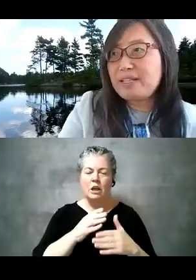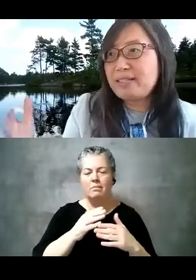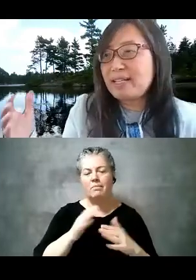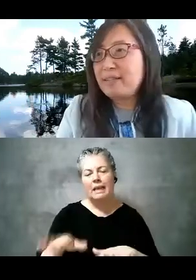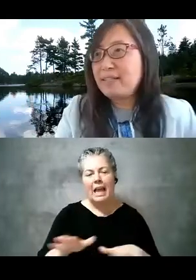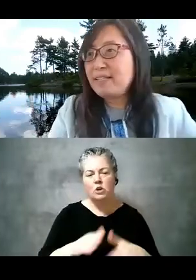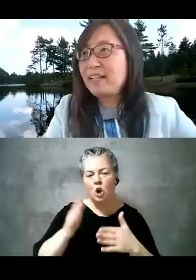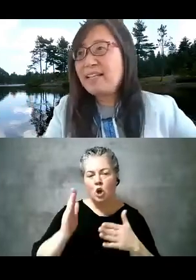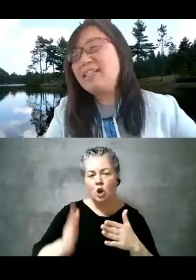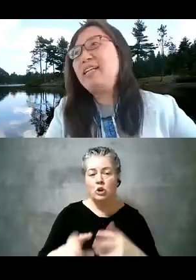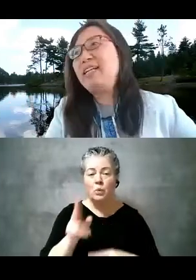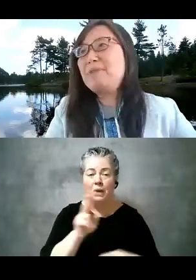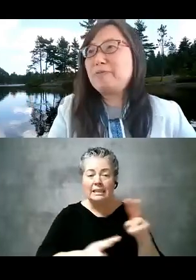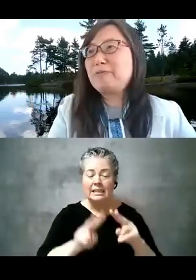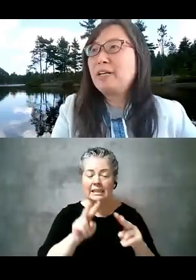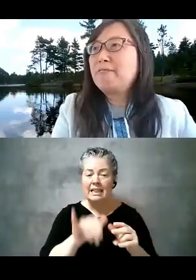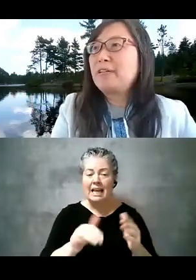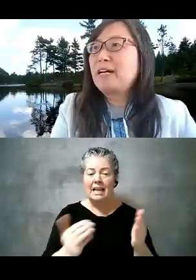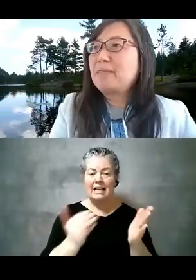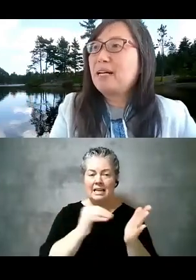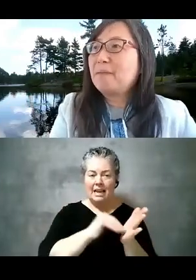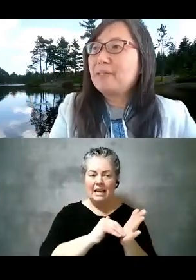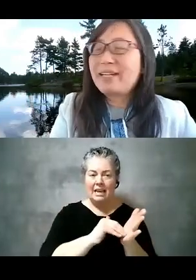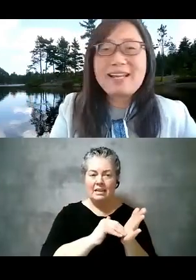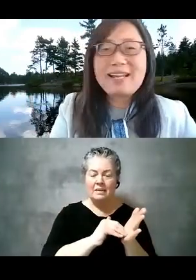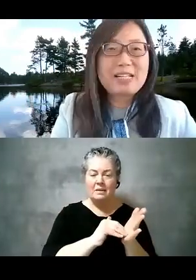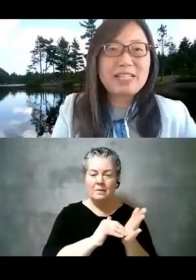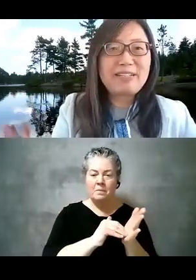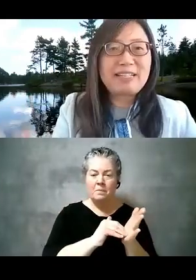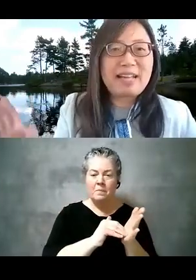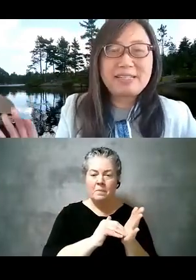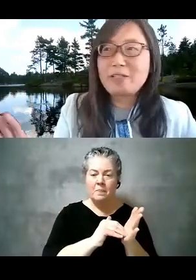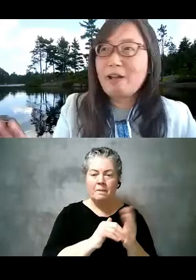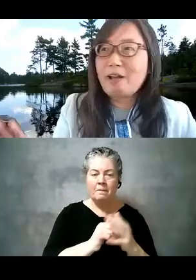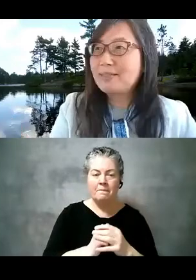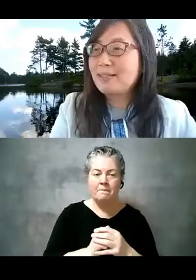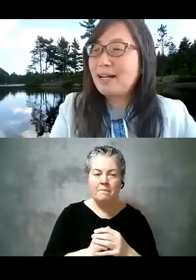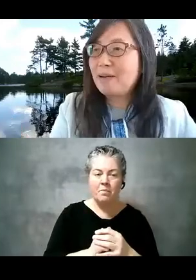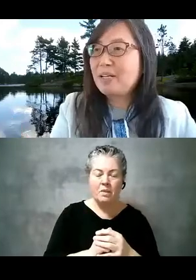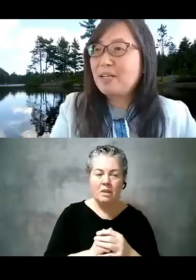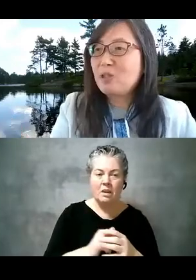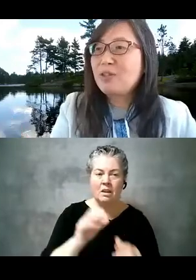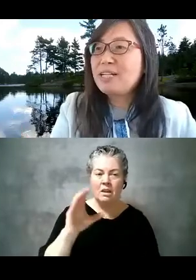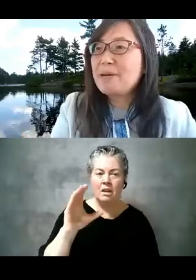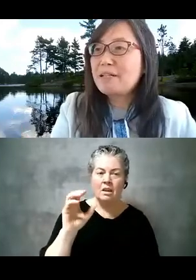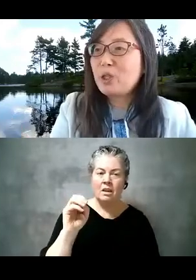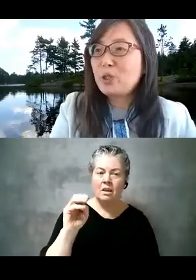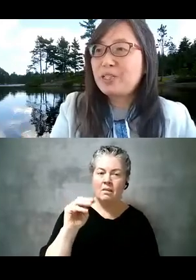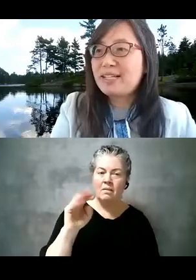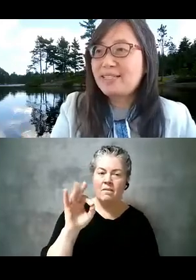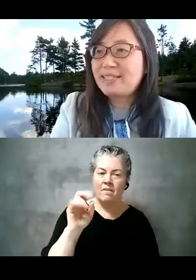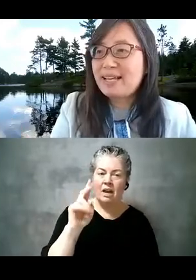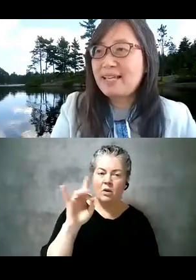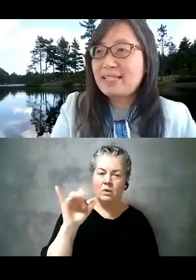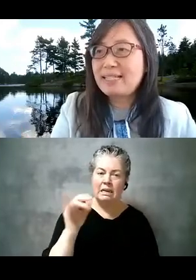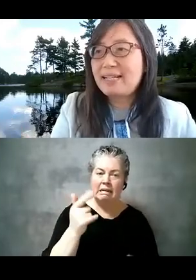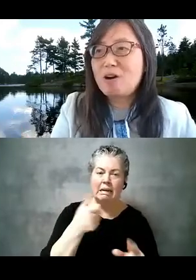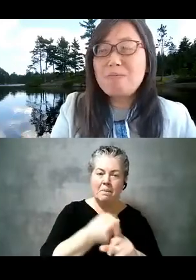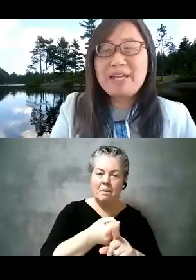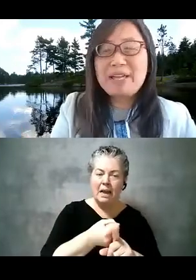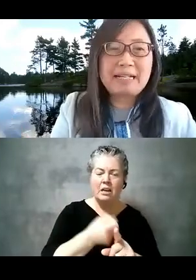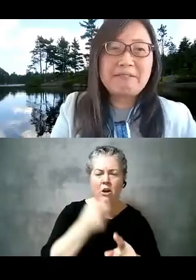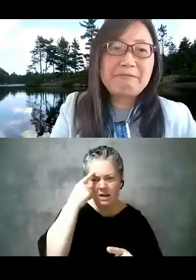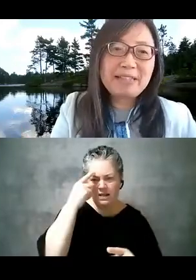can view this, again, an image from Ken's sensitivity analysis talks. So think about student SES as